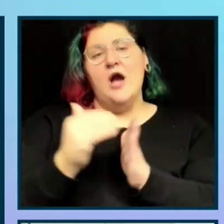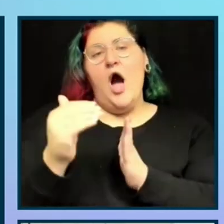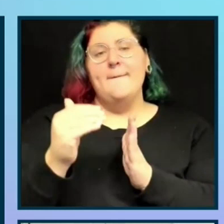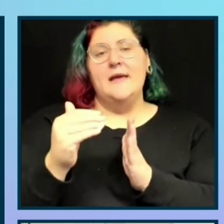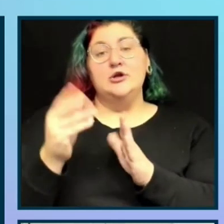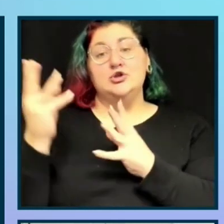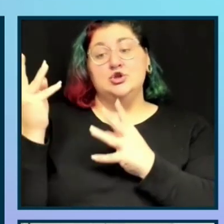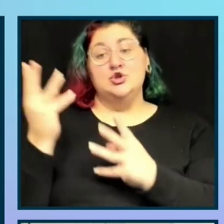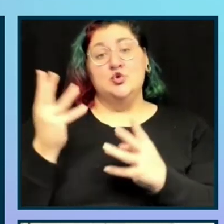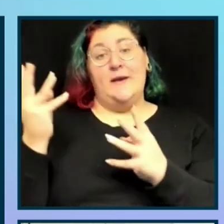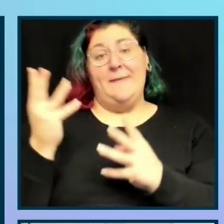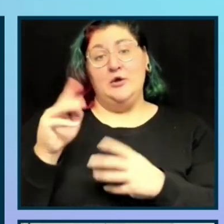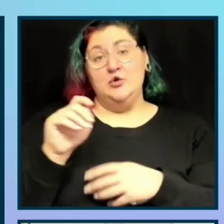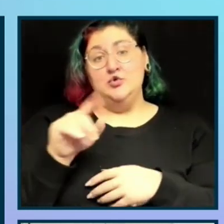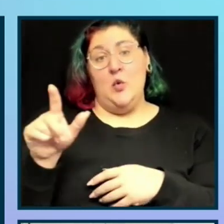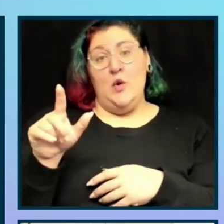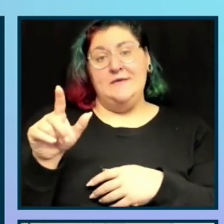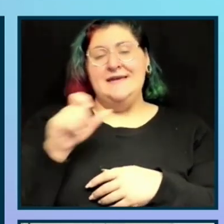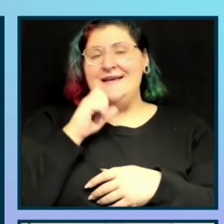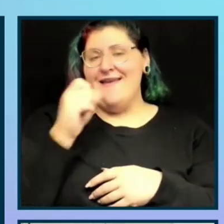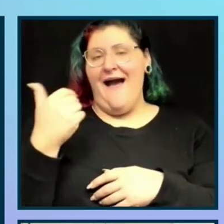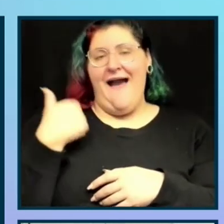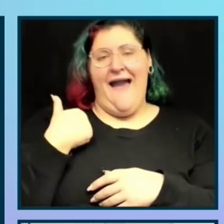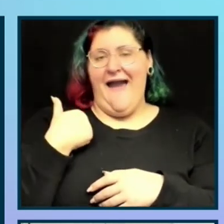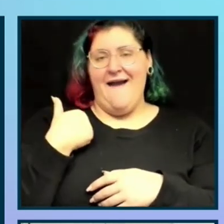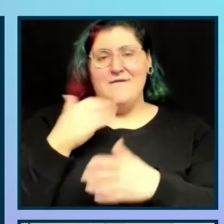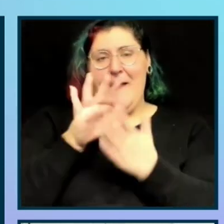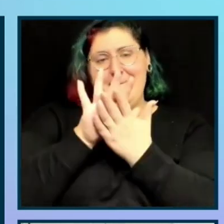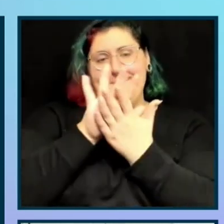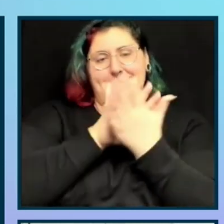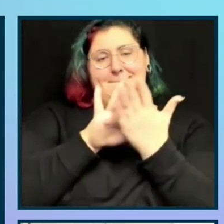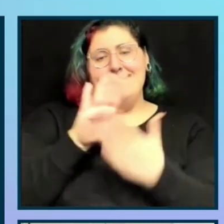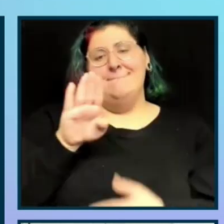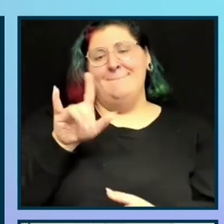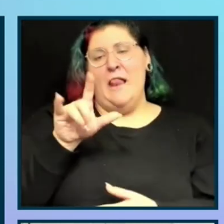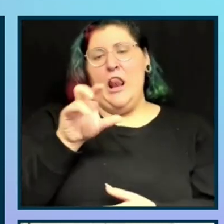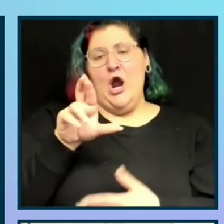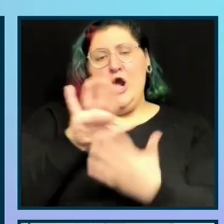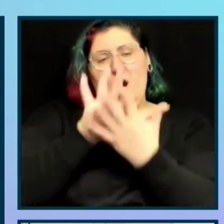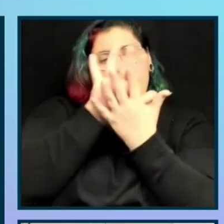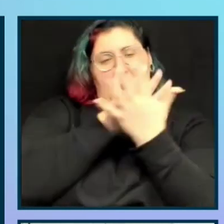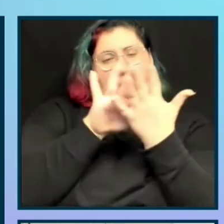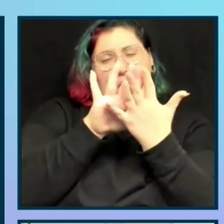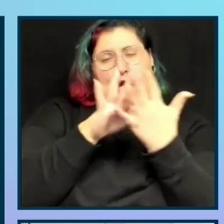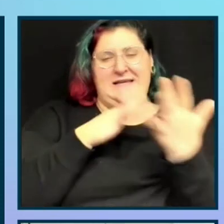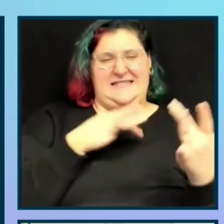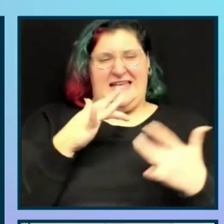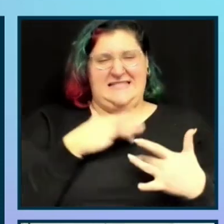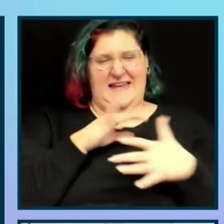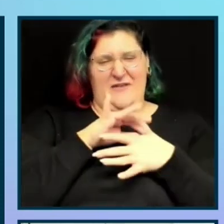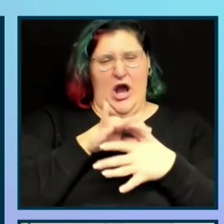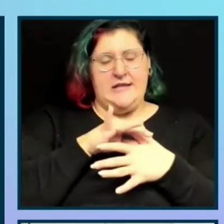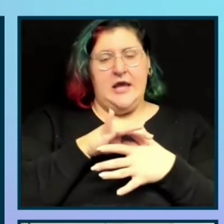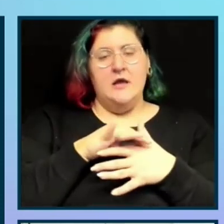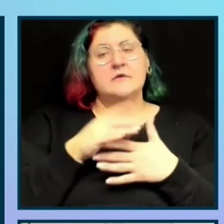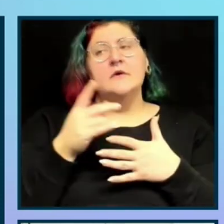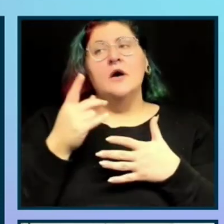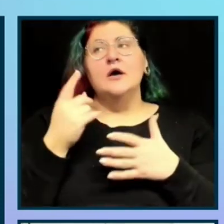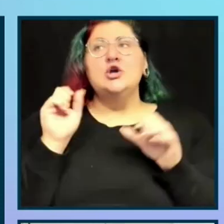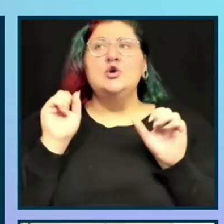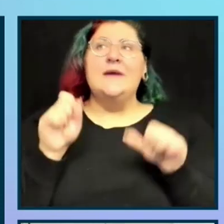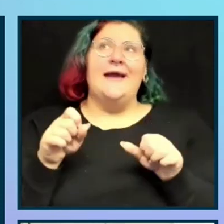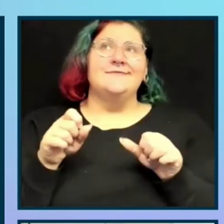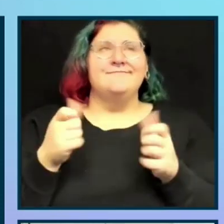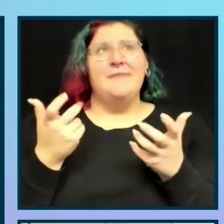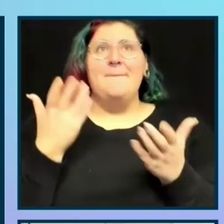have features like blurs for sensitive content. The most that people could do was remove autoplay. And